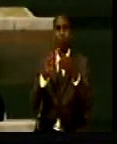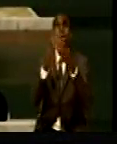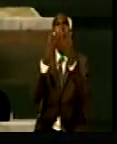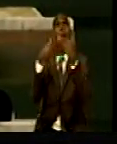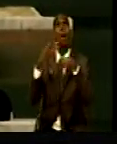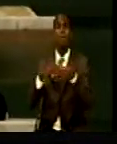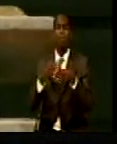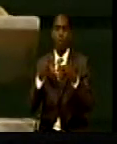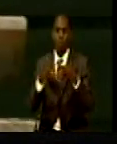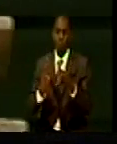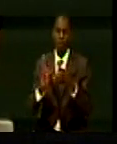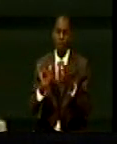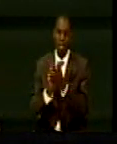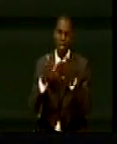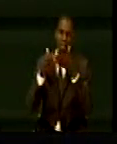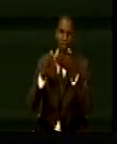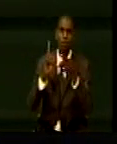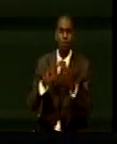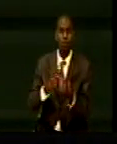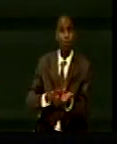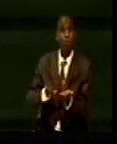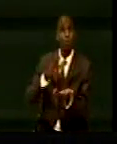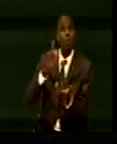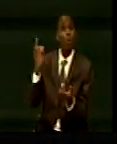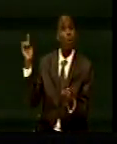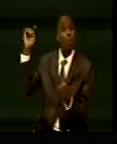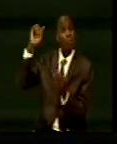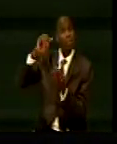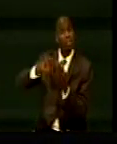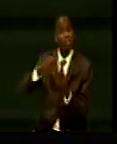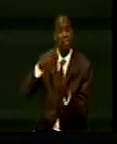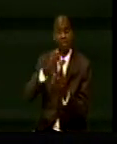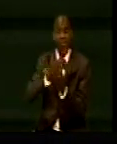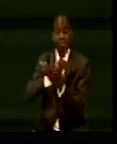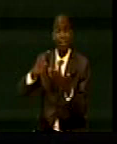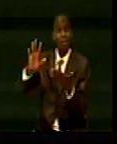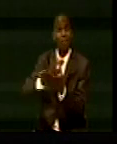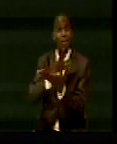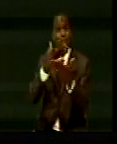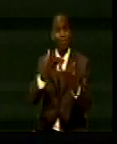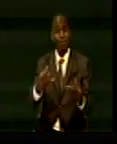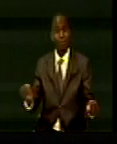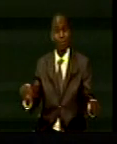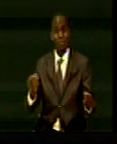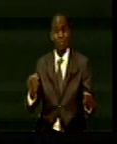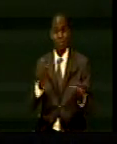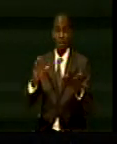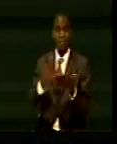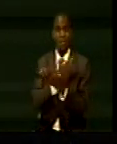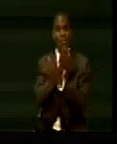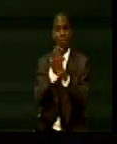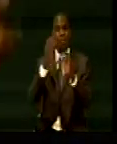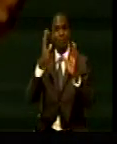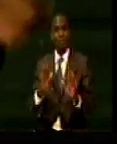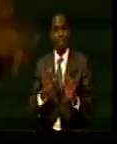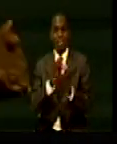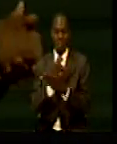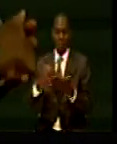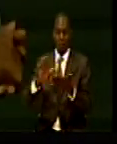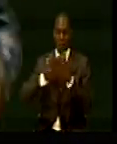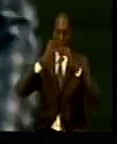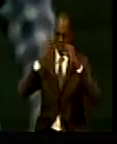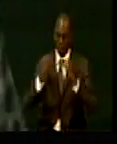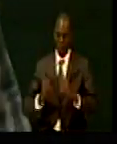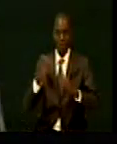leads to glory, except the divine solution and the divine Savior and the divine power will come upon